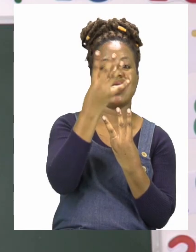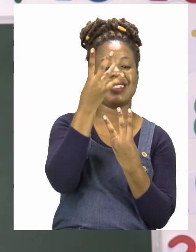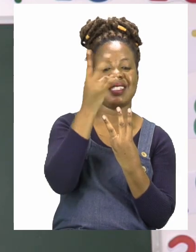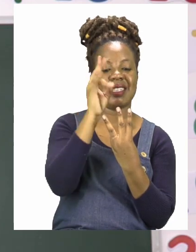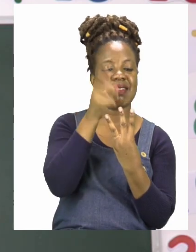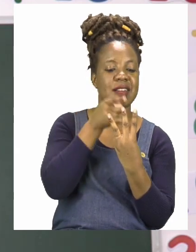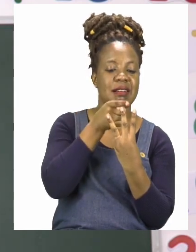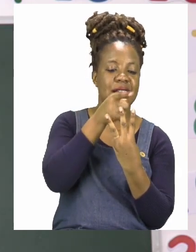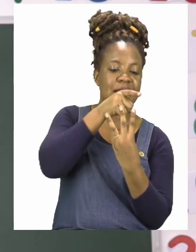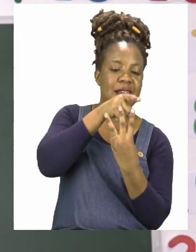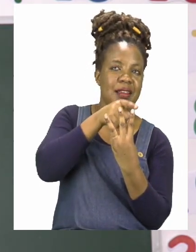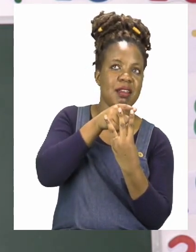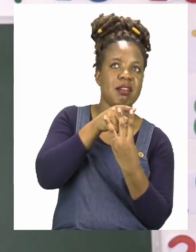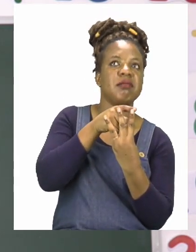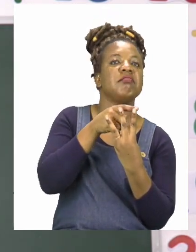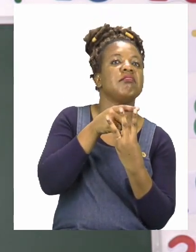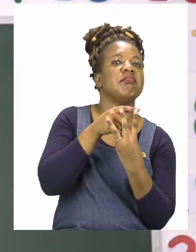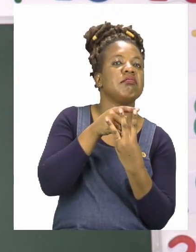is behind us.